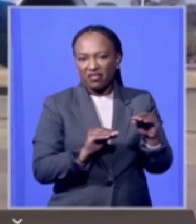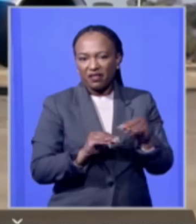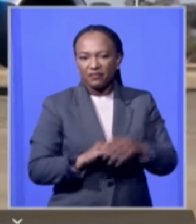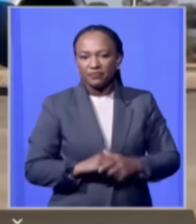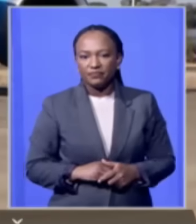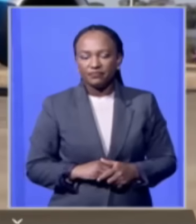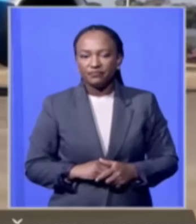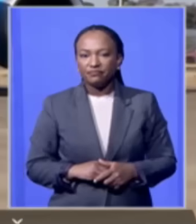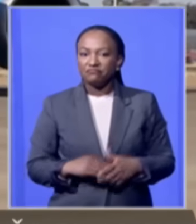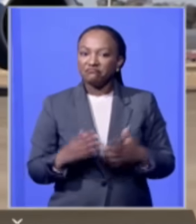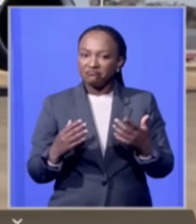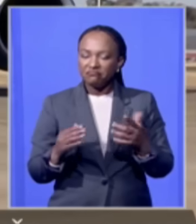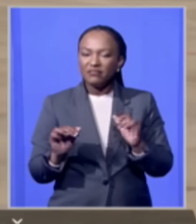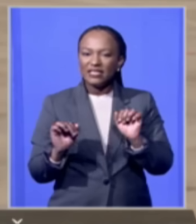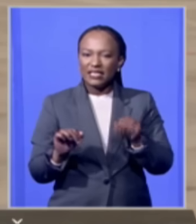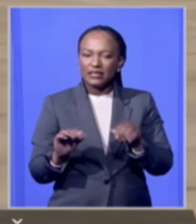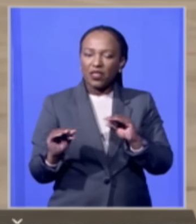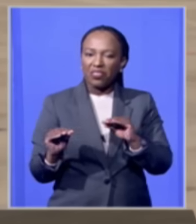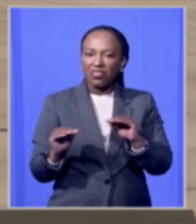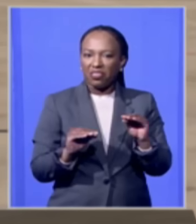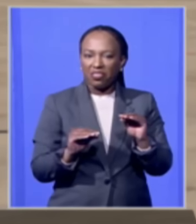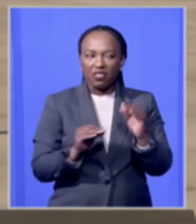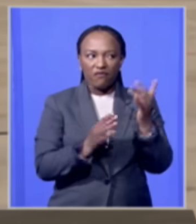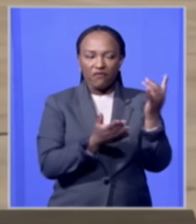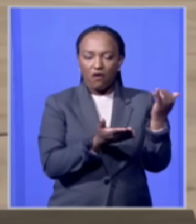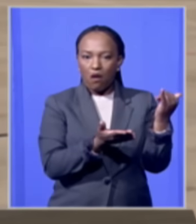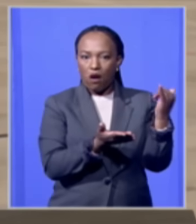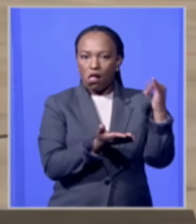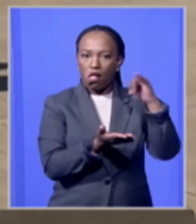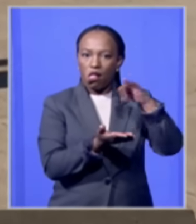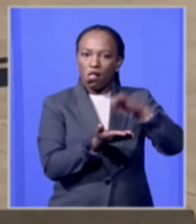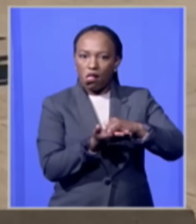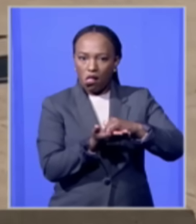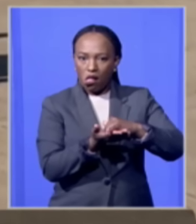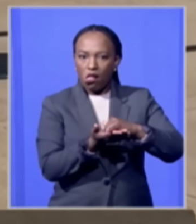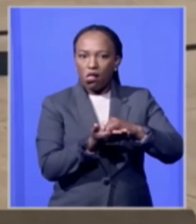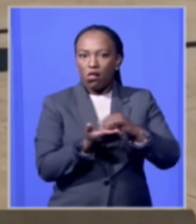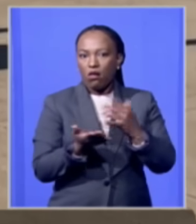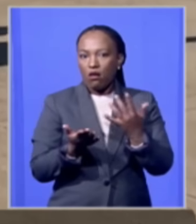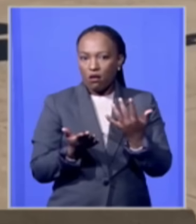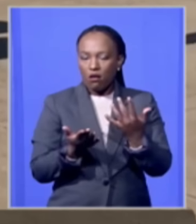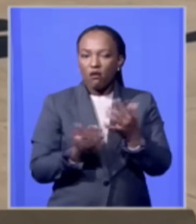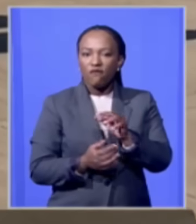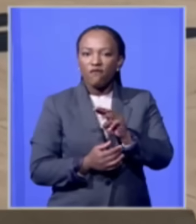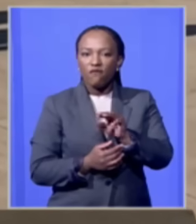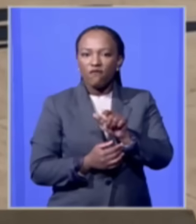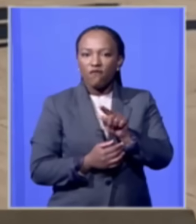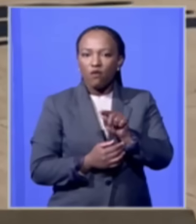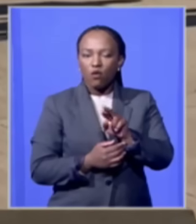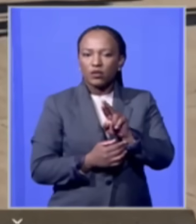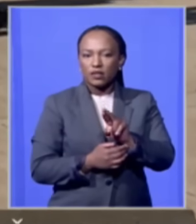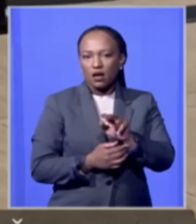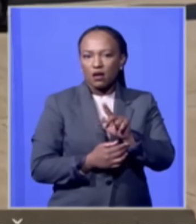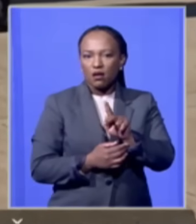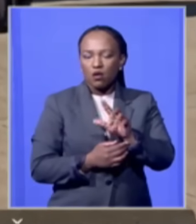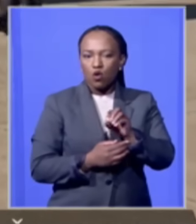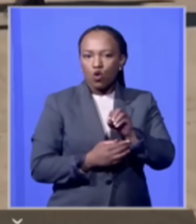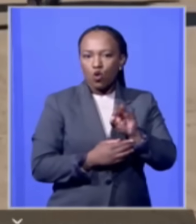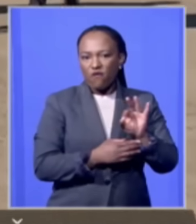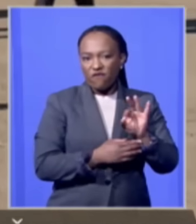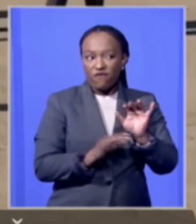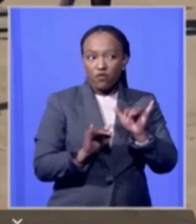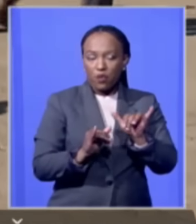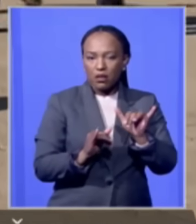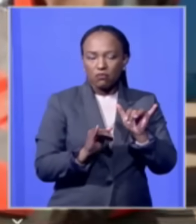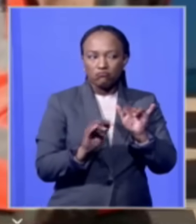Le ge go bile le go diegišwa ga bona go letetše gore ba ka kotama ka sebong sa sešole sa Waterkloof le ge nako